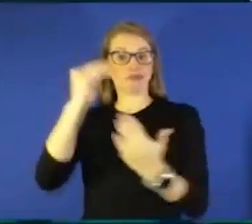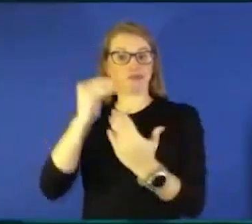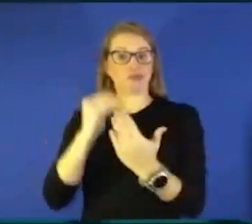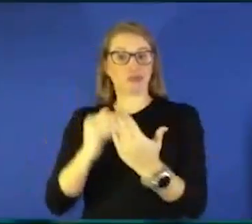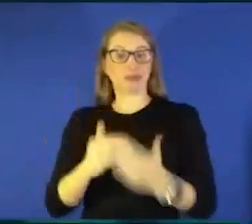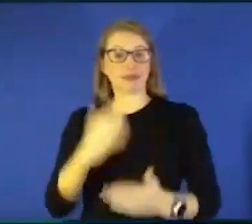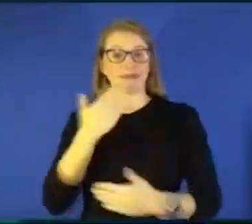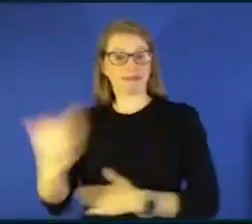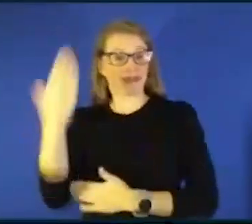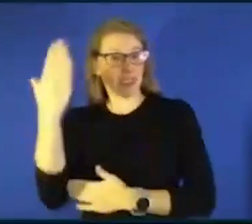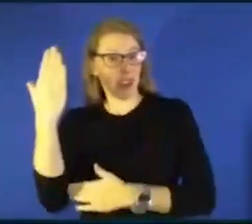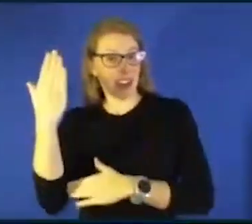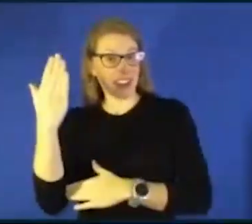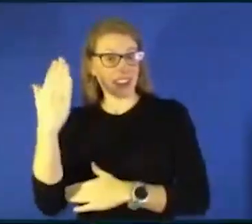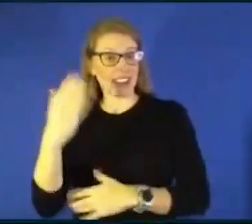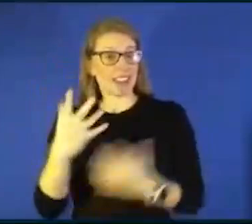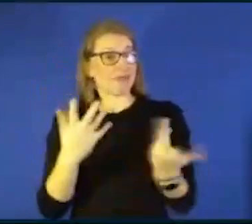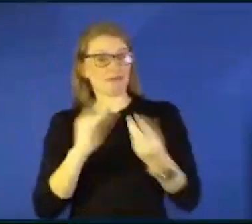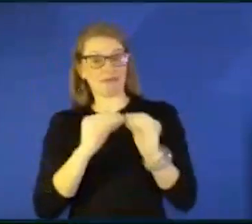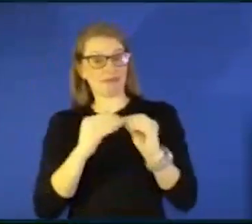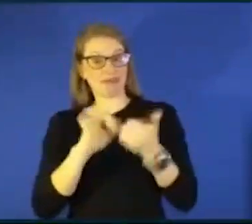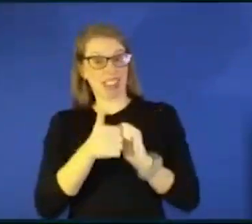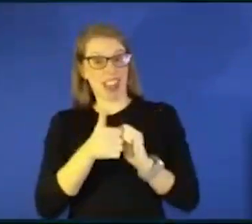morning, fellas. How are we doing?